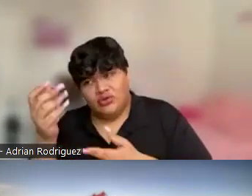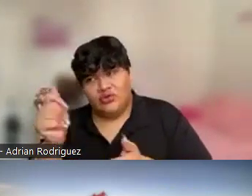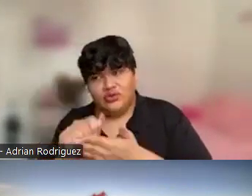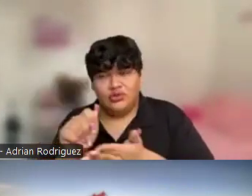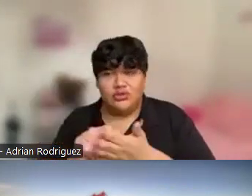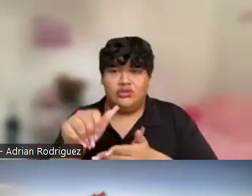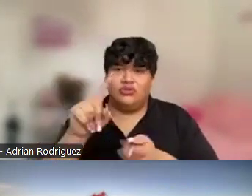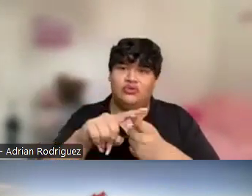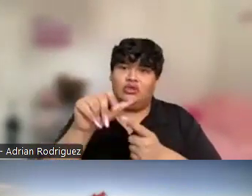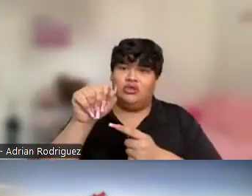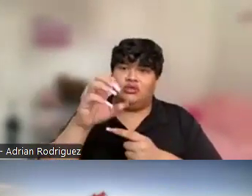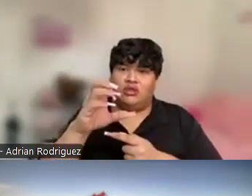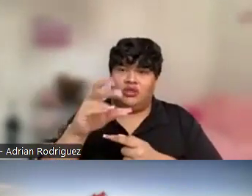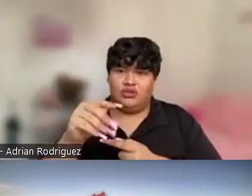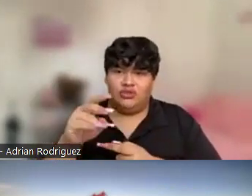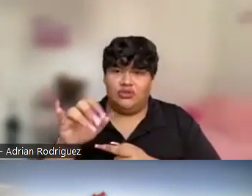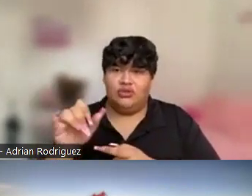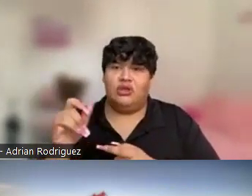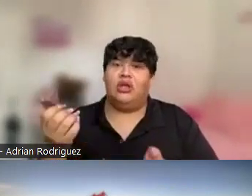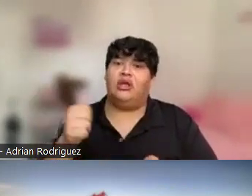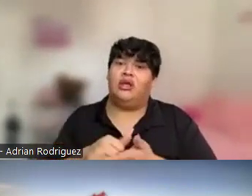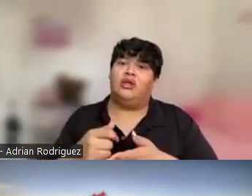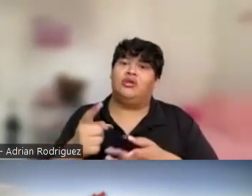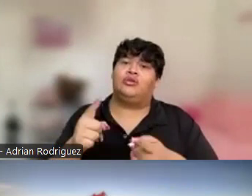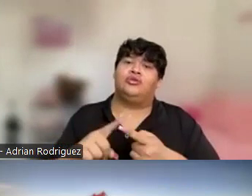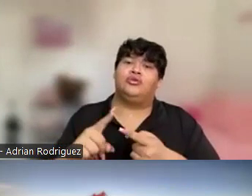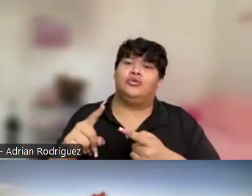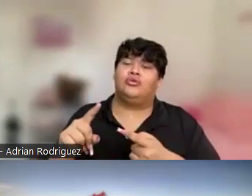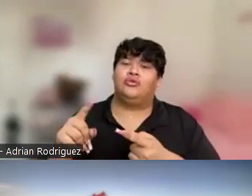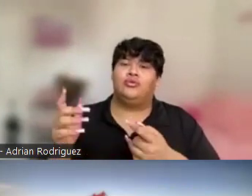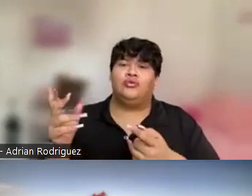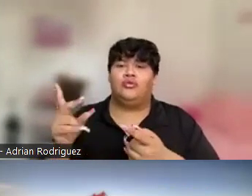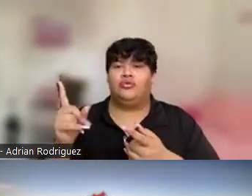is just, again, to